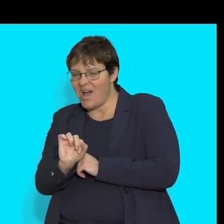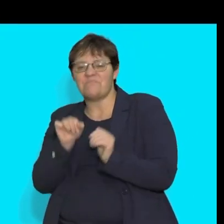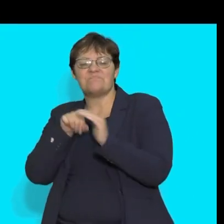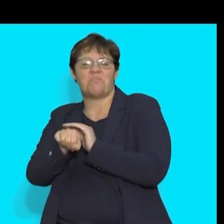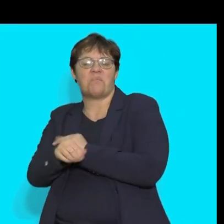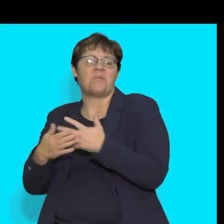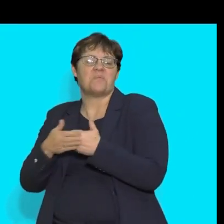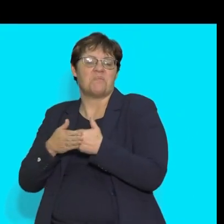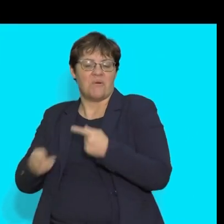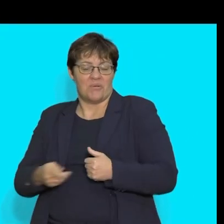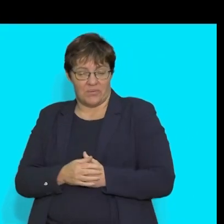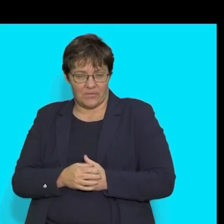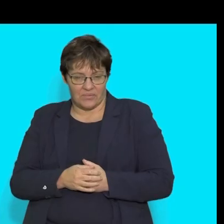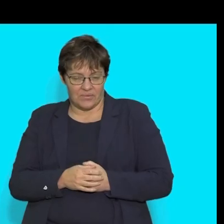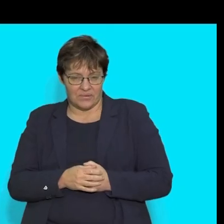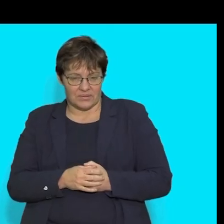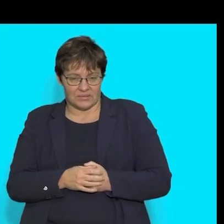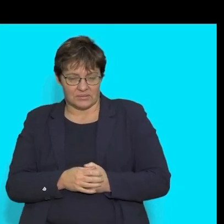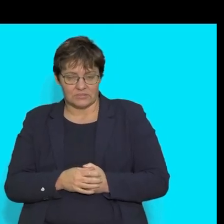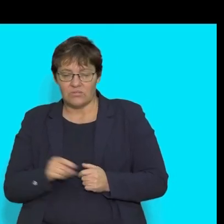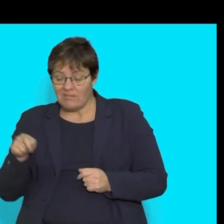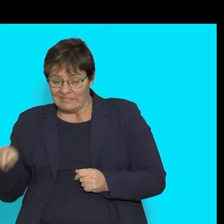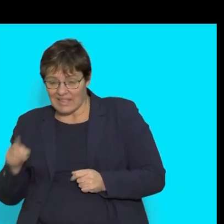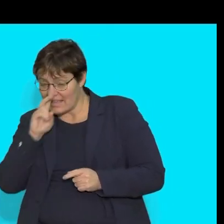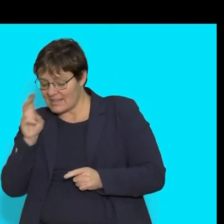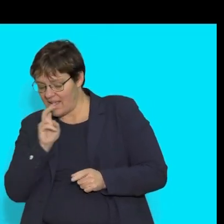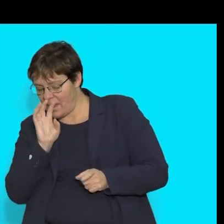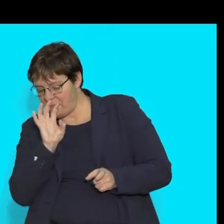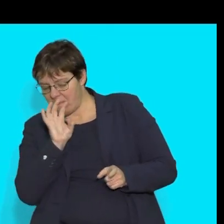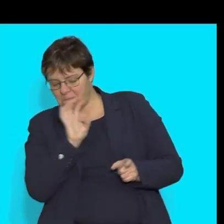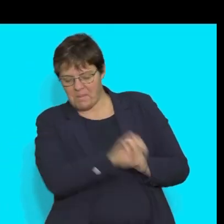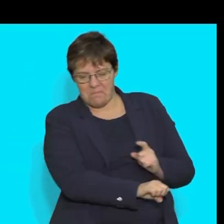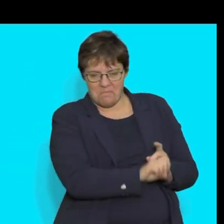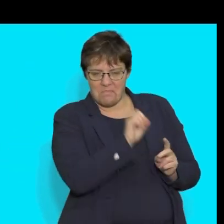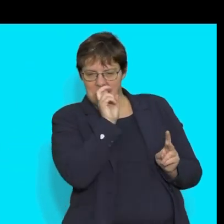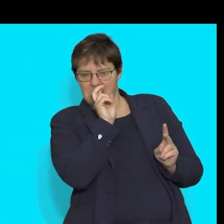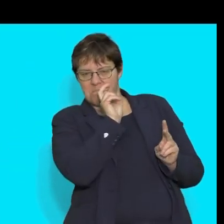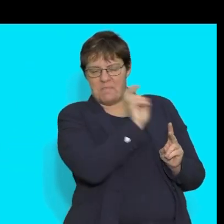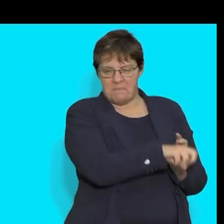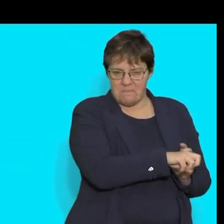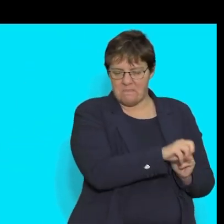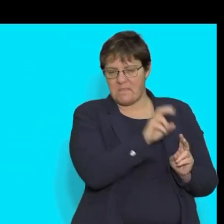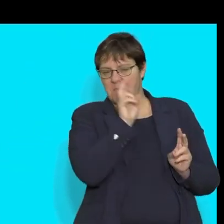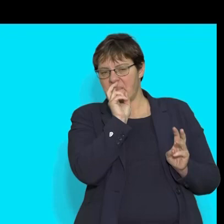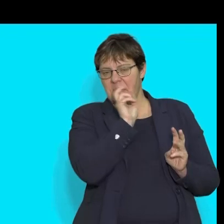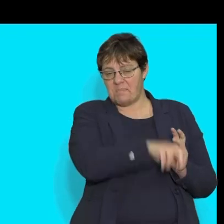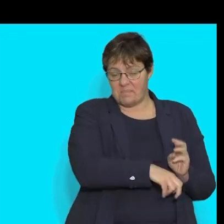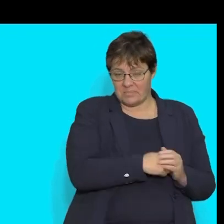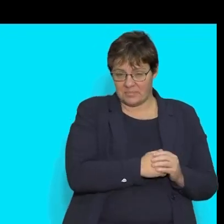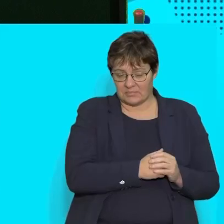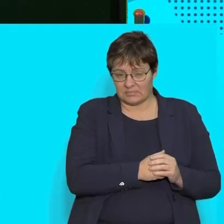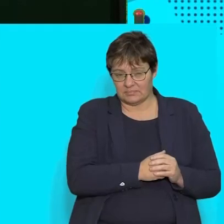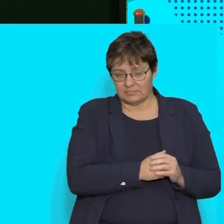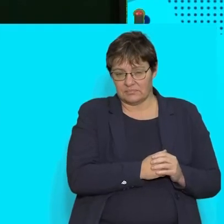body heat, it's most likely going to pick up the darker colored mice. And now we see